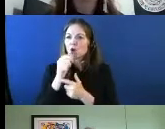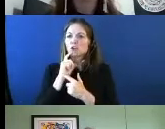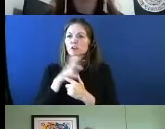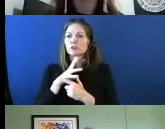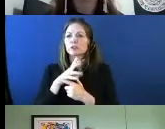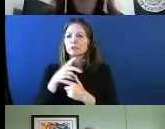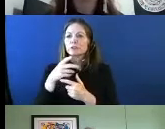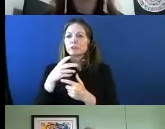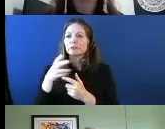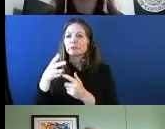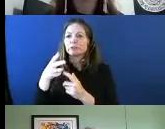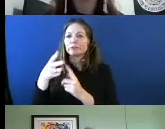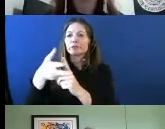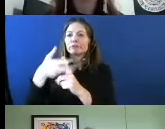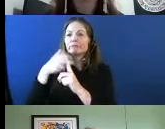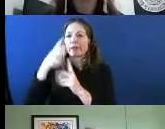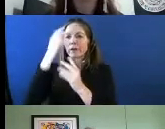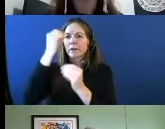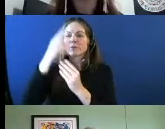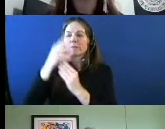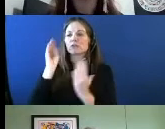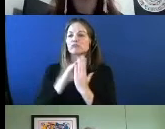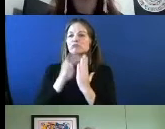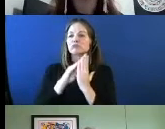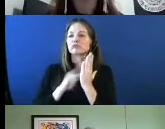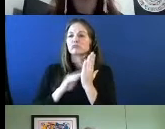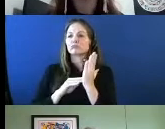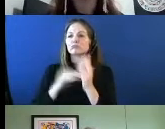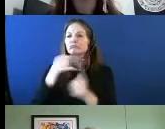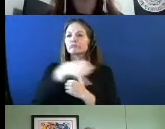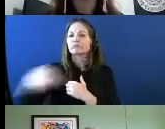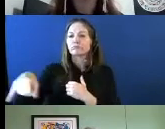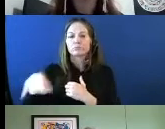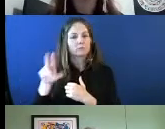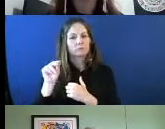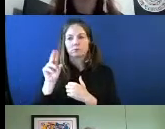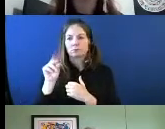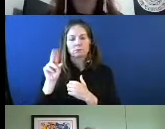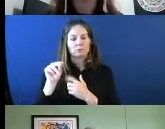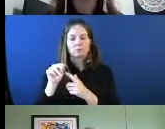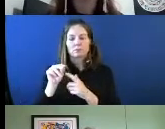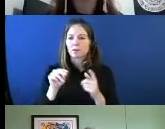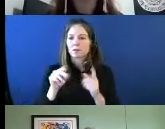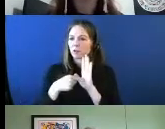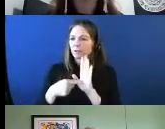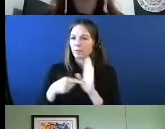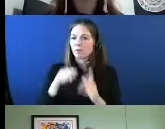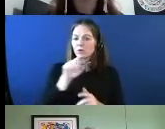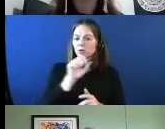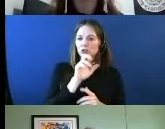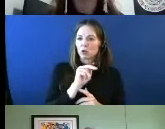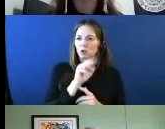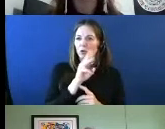voices can make immense shifts. And that's part of how, I see the words of Sean Wilson saying that research